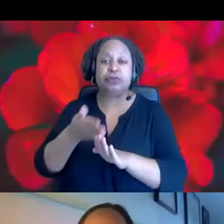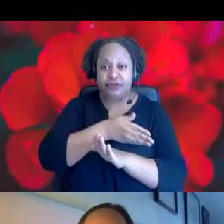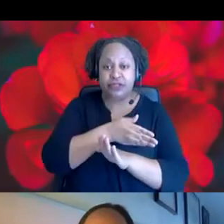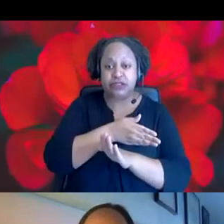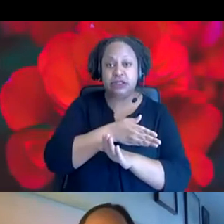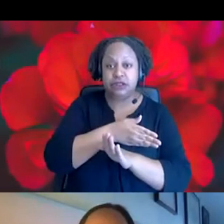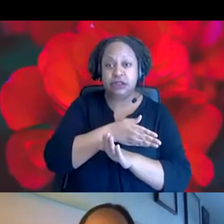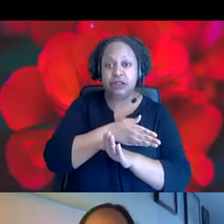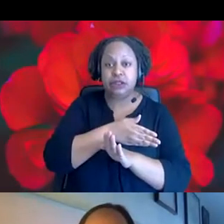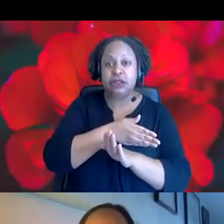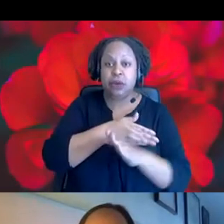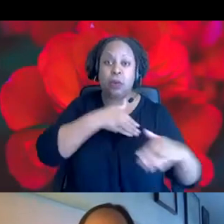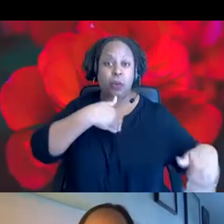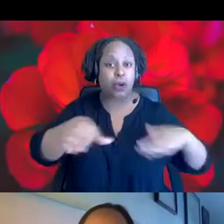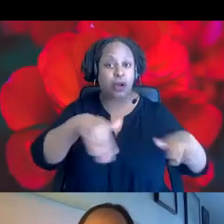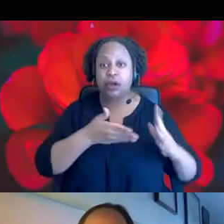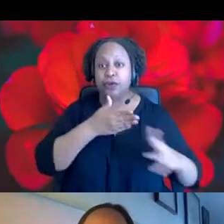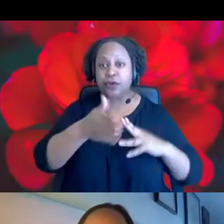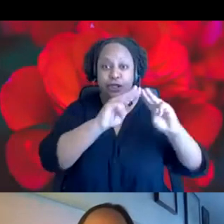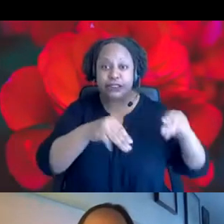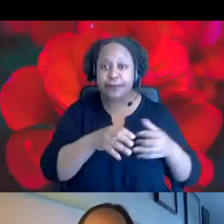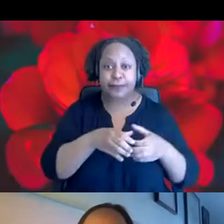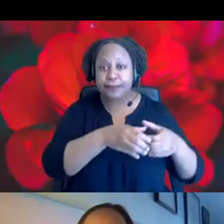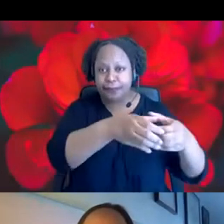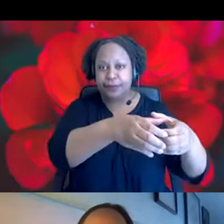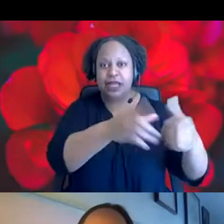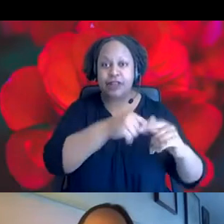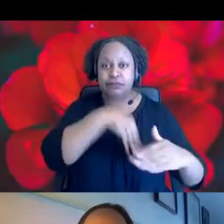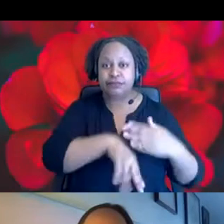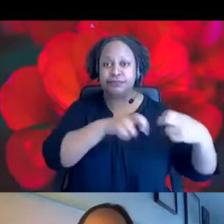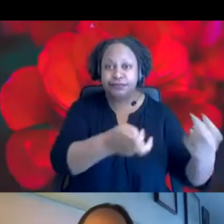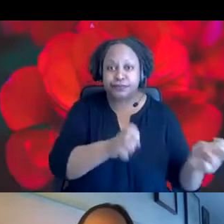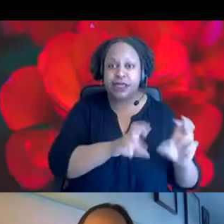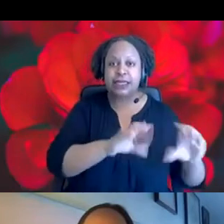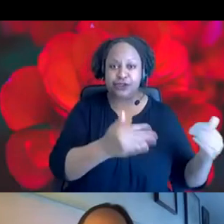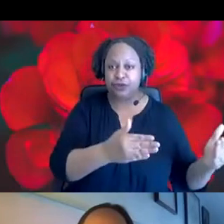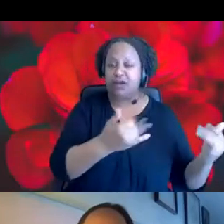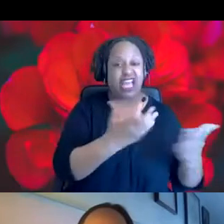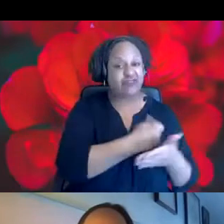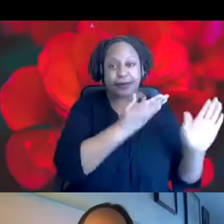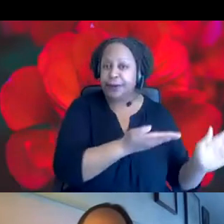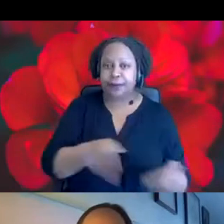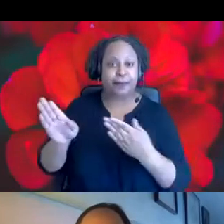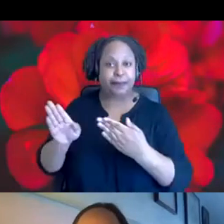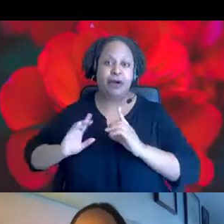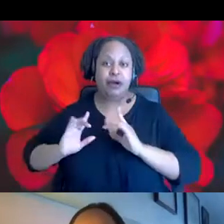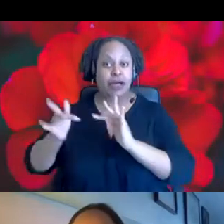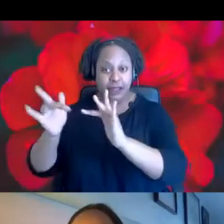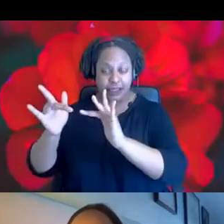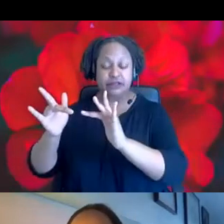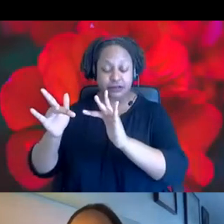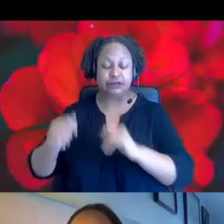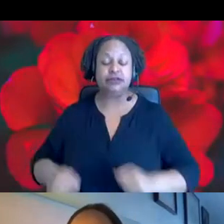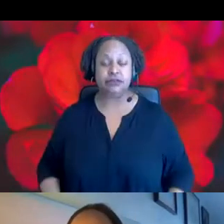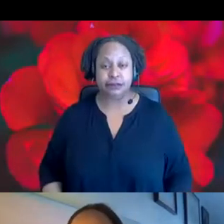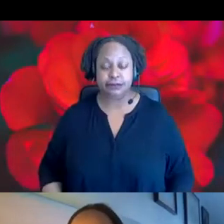would take them through the museum and then do creative writing in a classroom, and now we just shifted it all online. I also